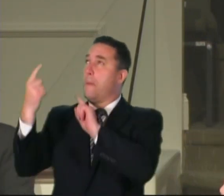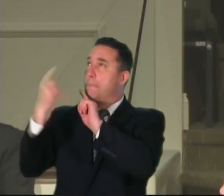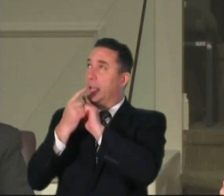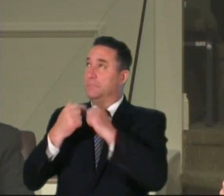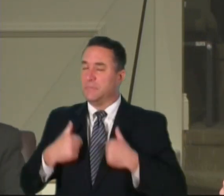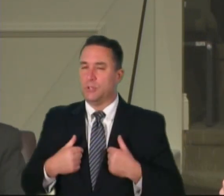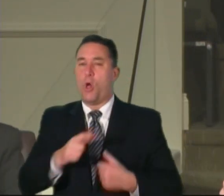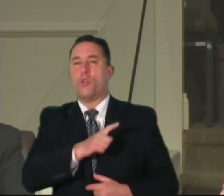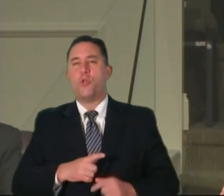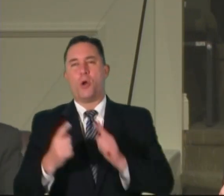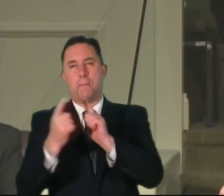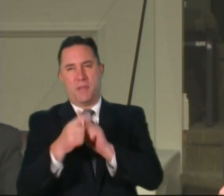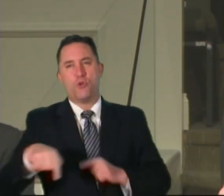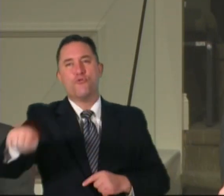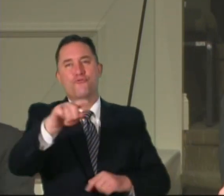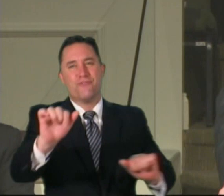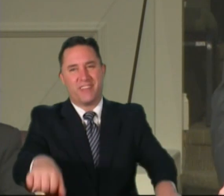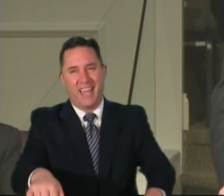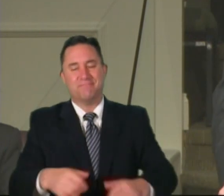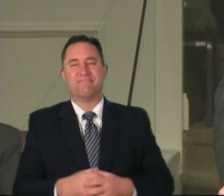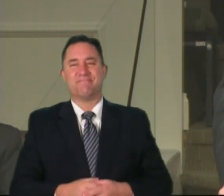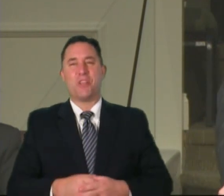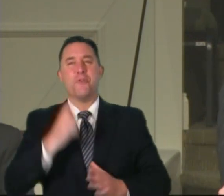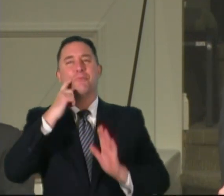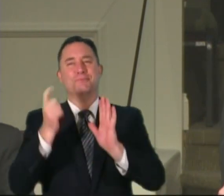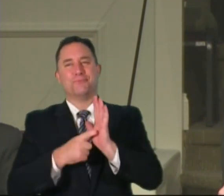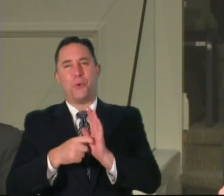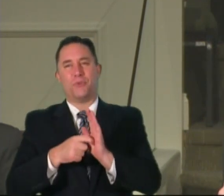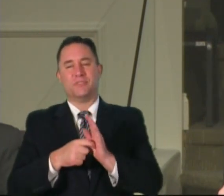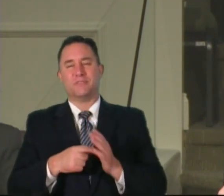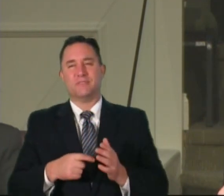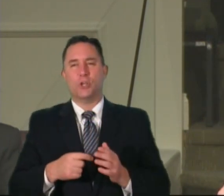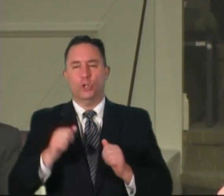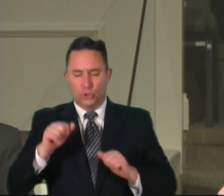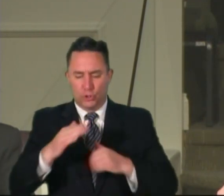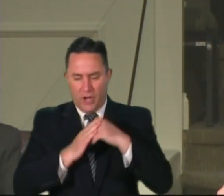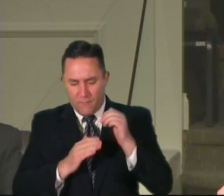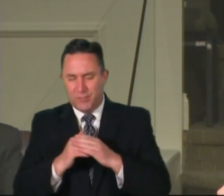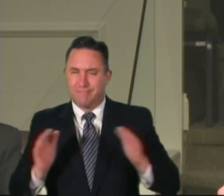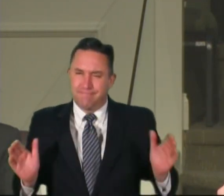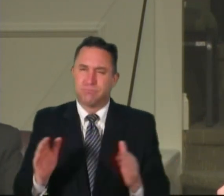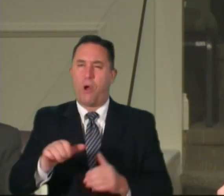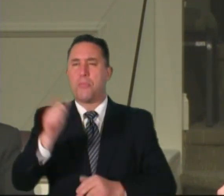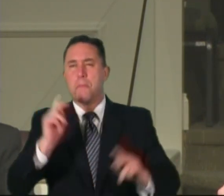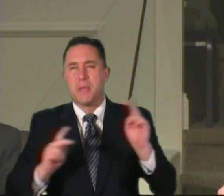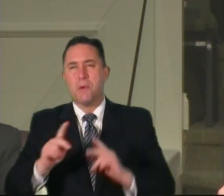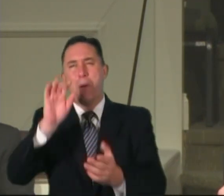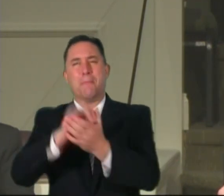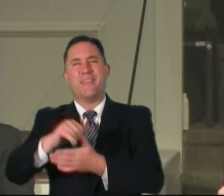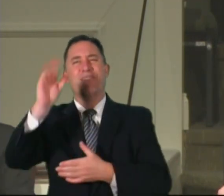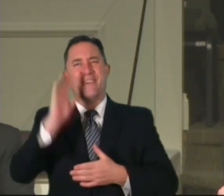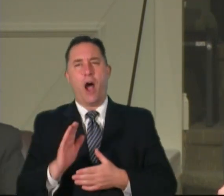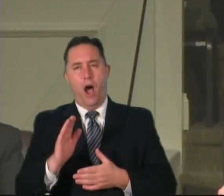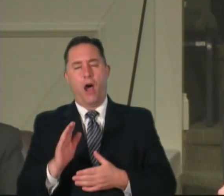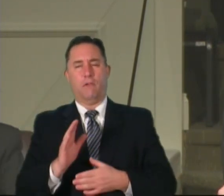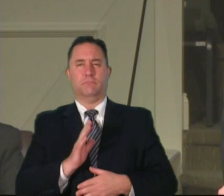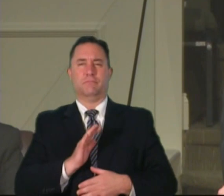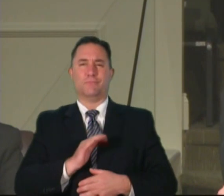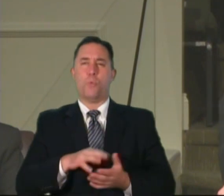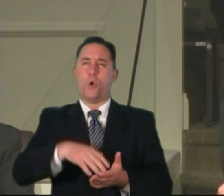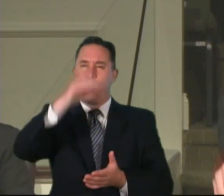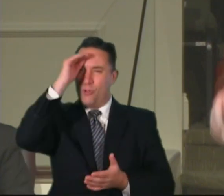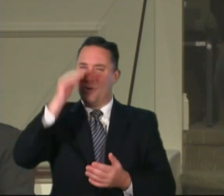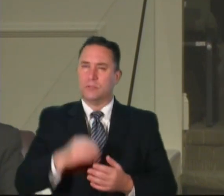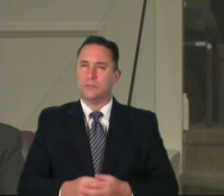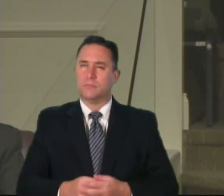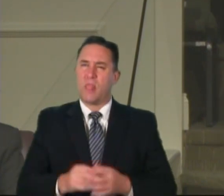way, the Lord will meet with you. A couple things we saw there. We ought to comfort and edify others. We ought to believe God. That was one of the things we learned.